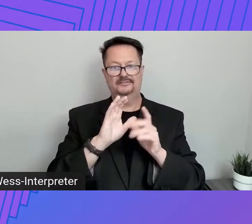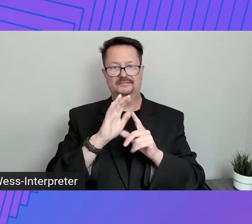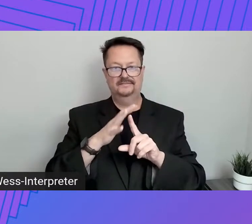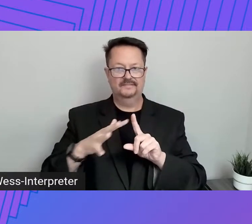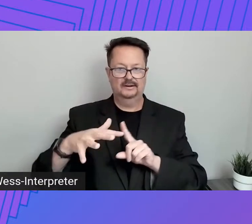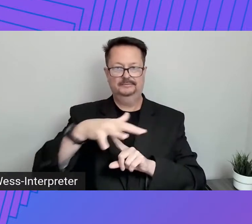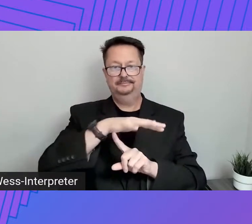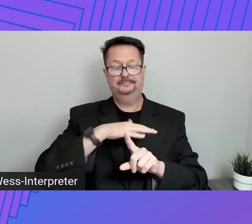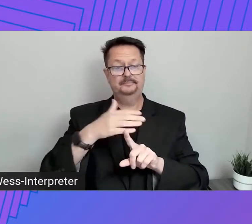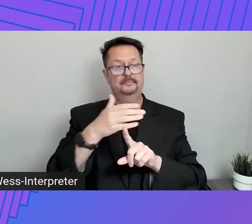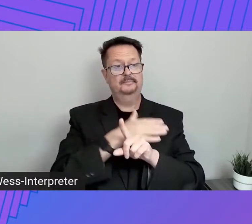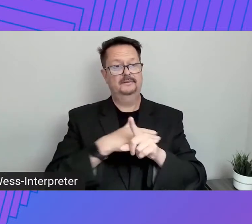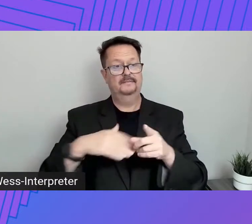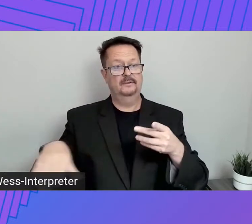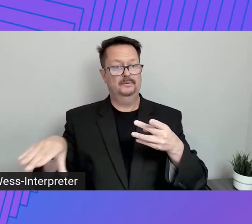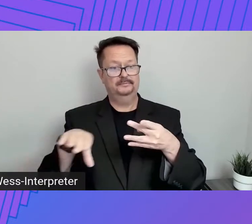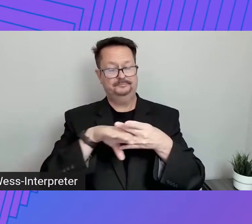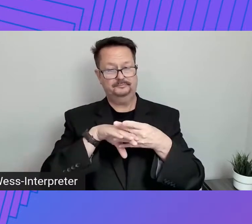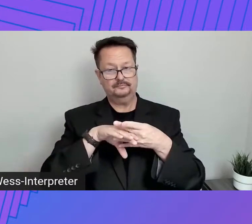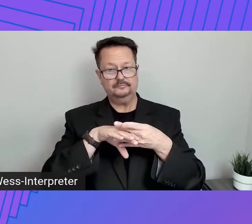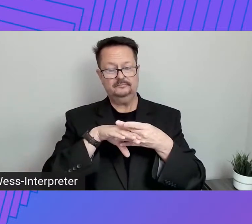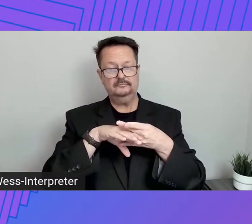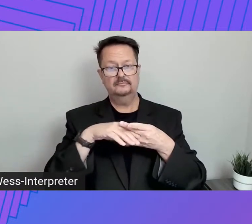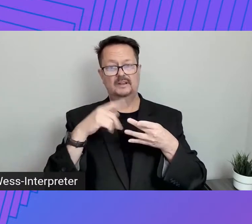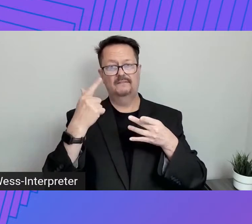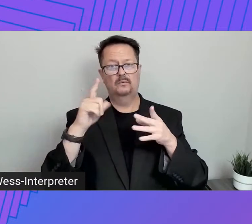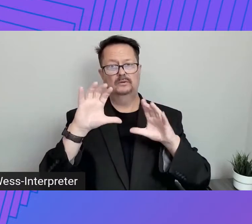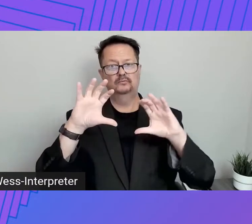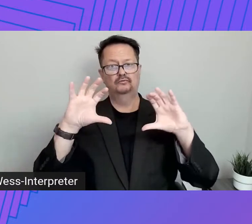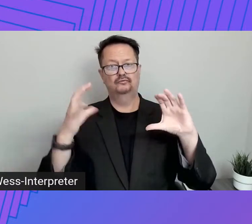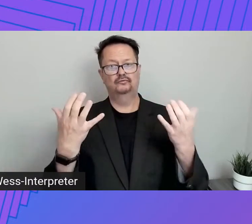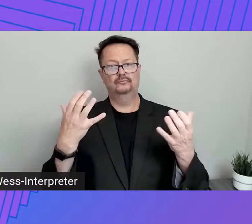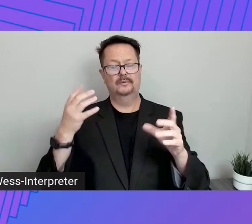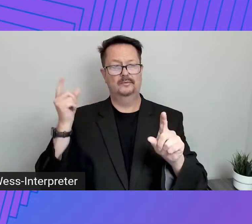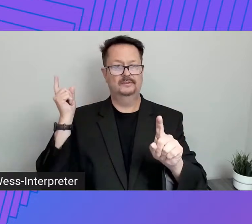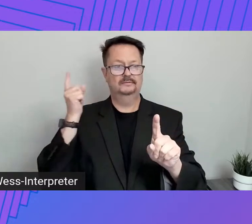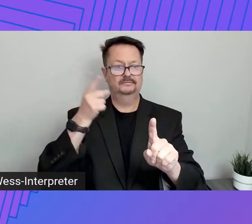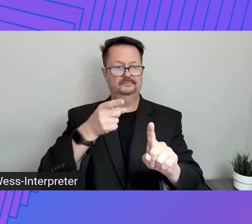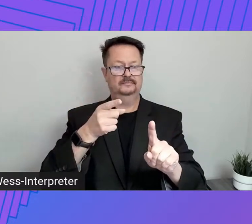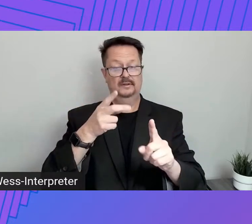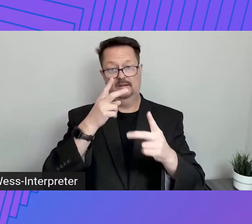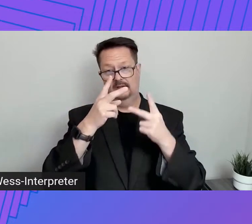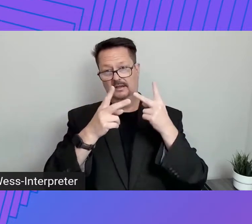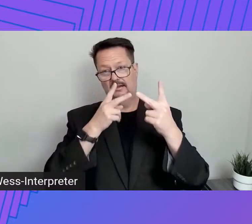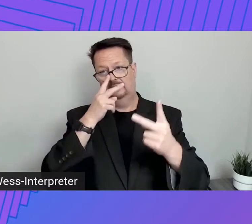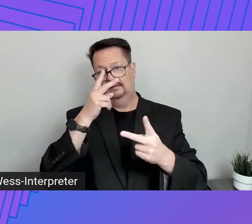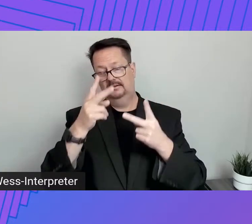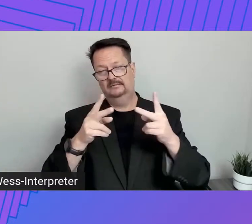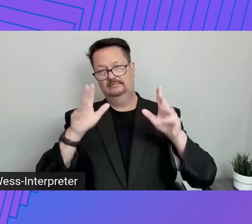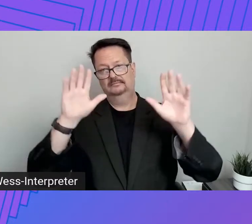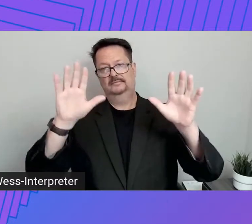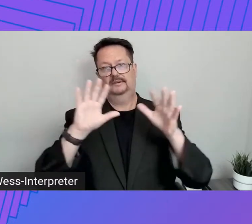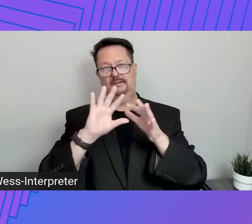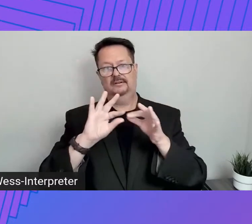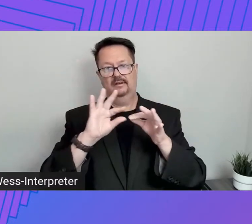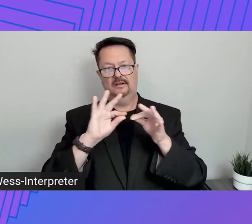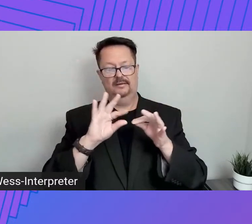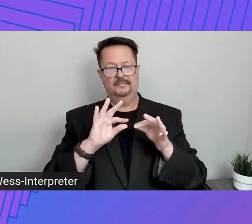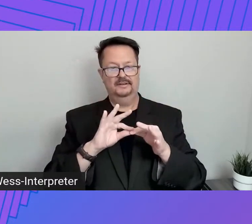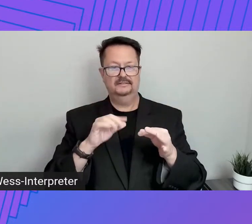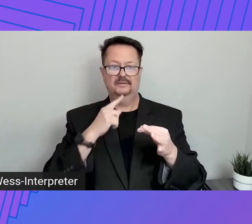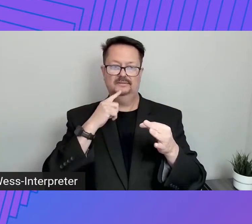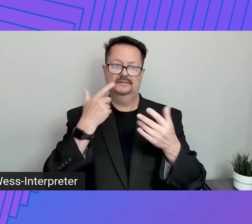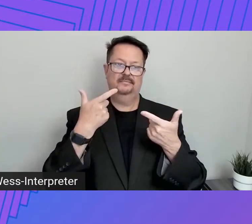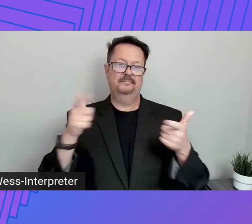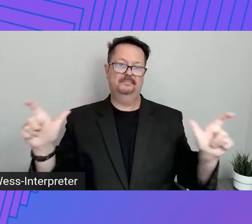Before we go to break, there's one group that I wanted to highlight. I've seen a bunch of great comments in the chat, and I want to say a big